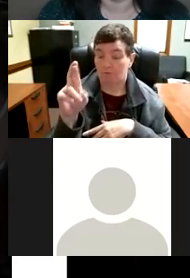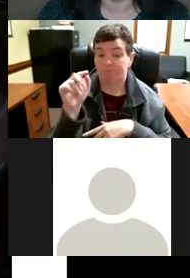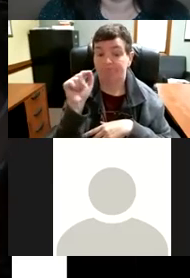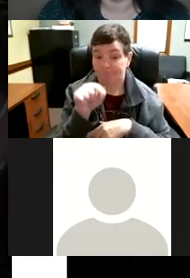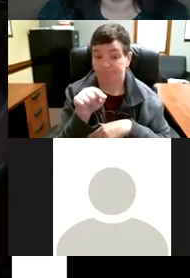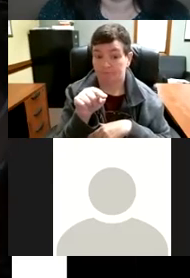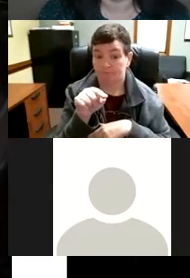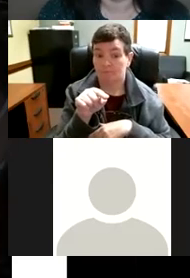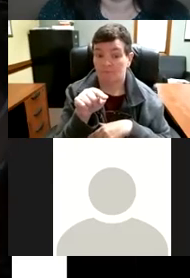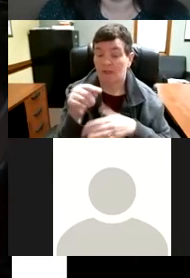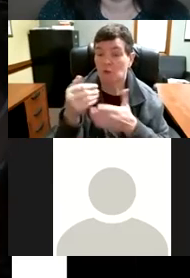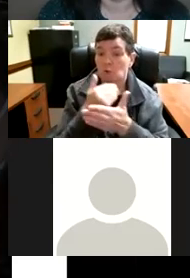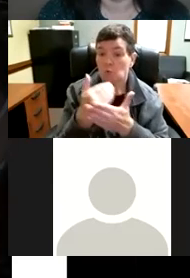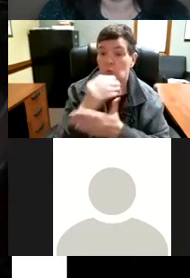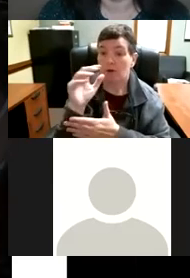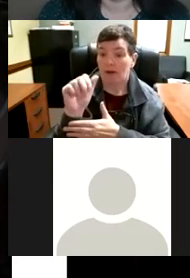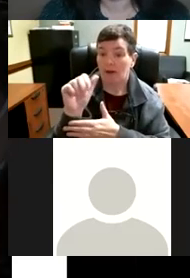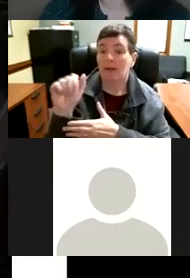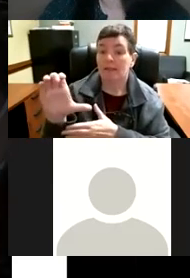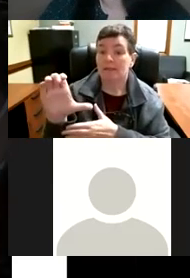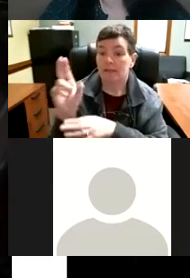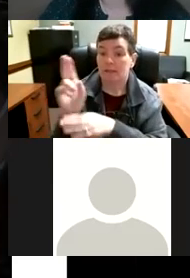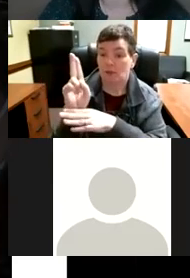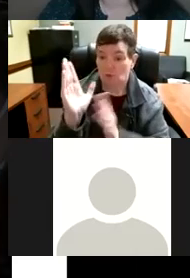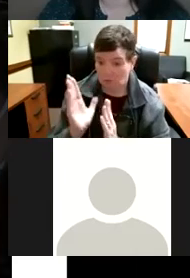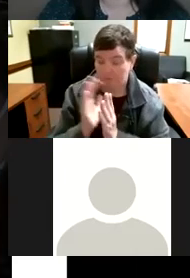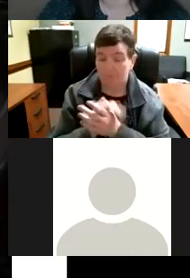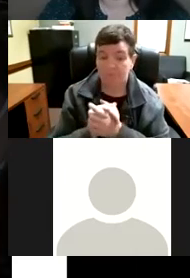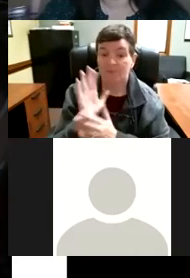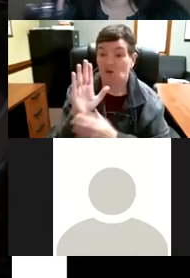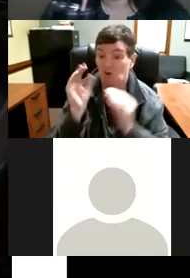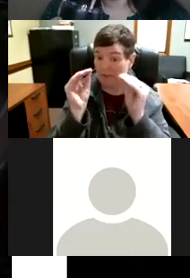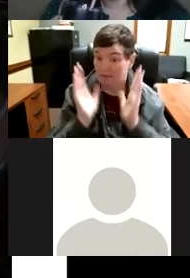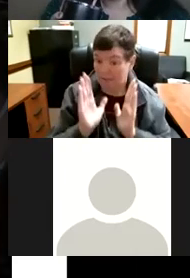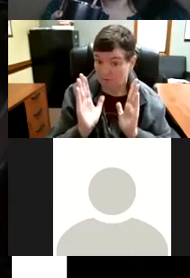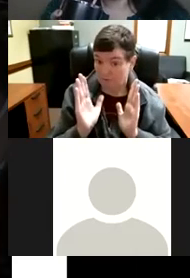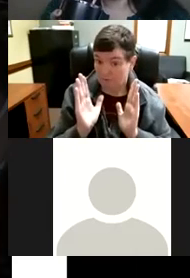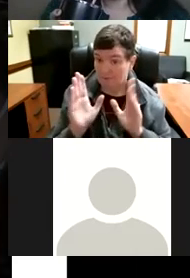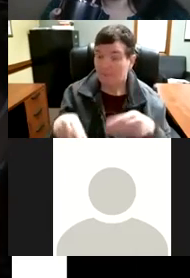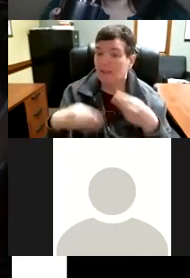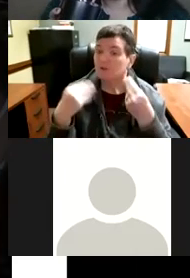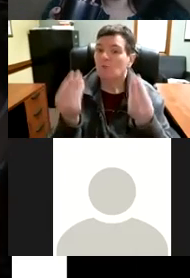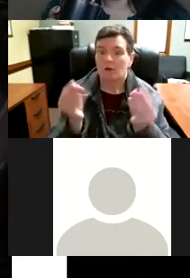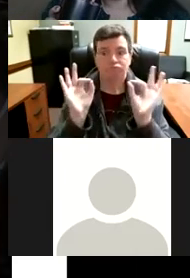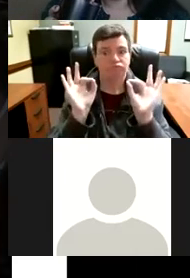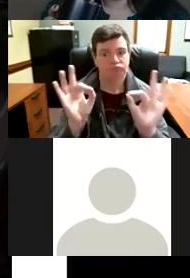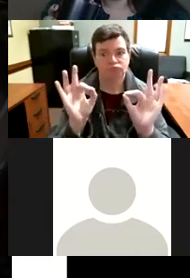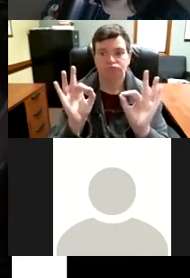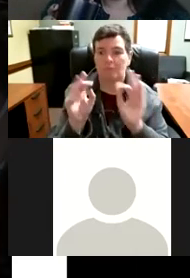is a fairly new AAC user, and her teacher is providing some excellent